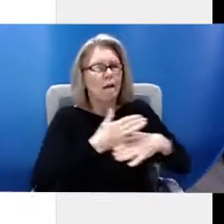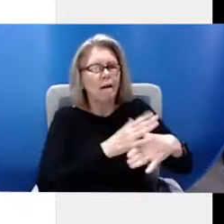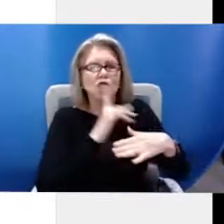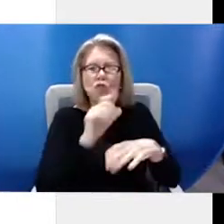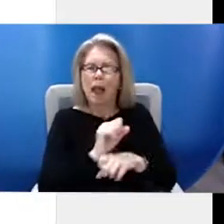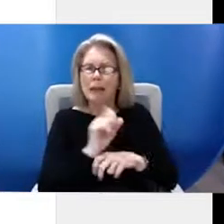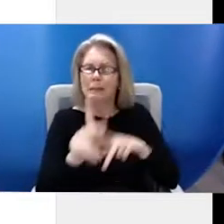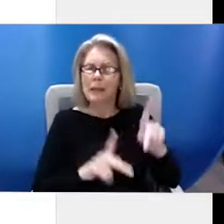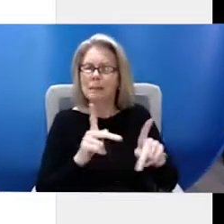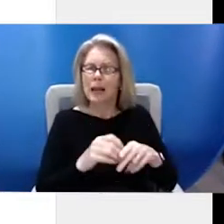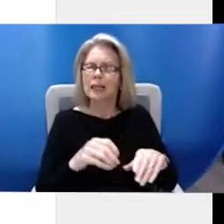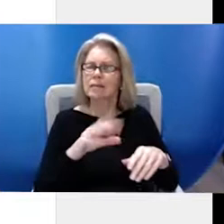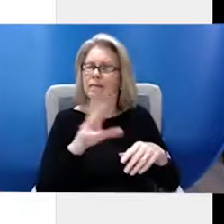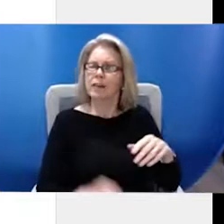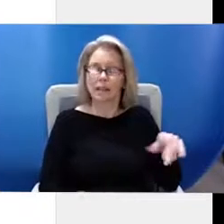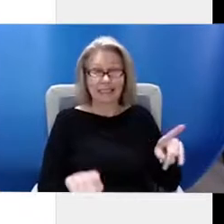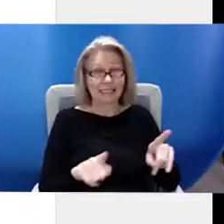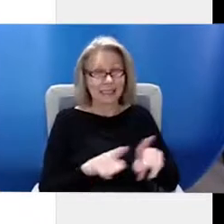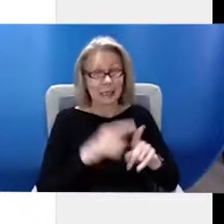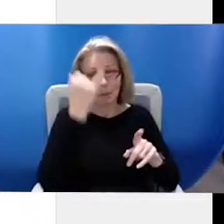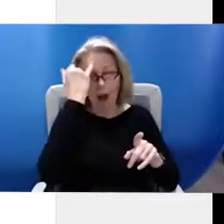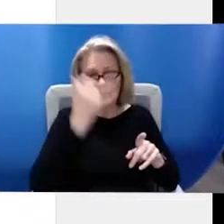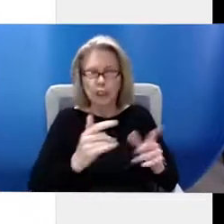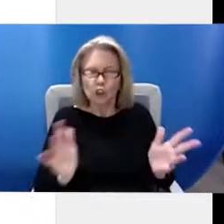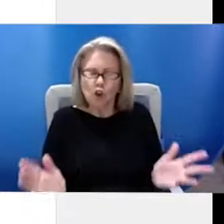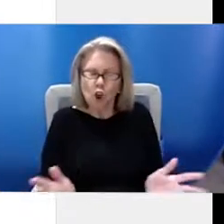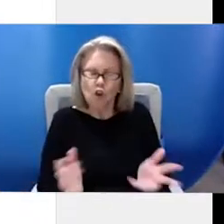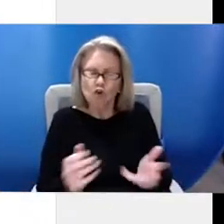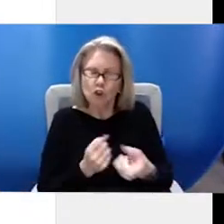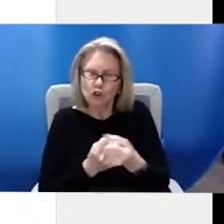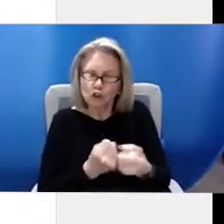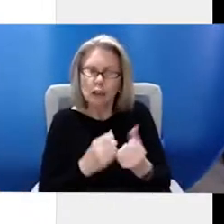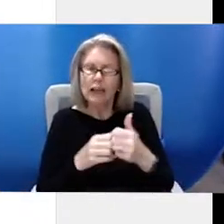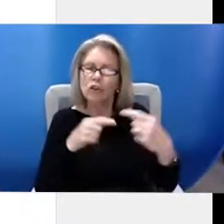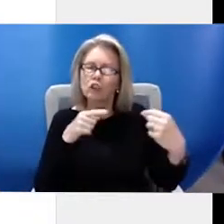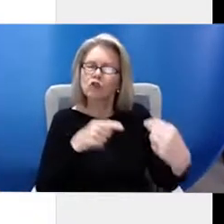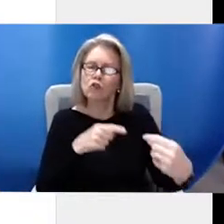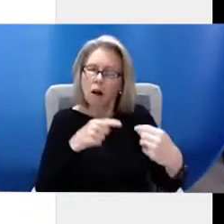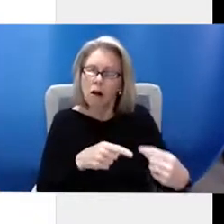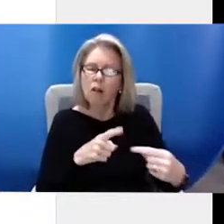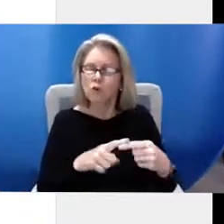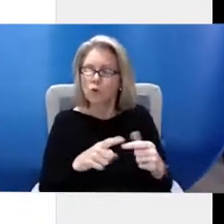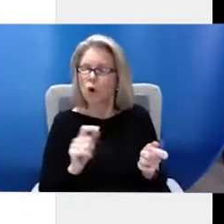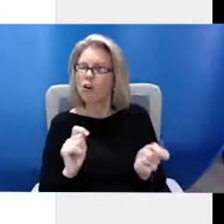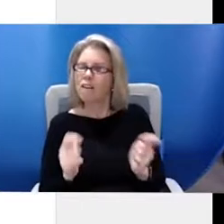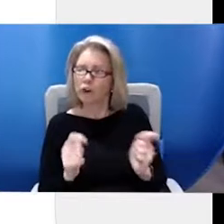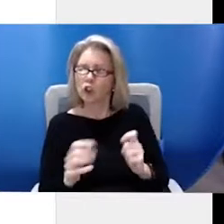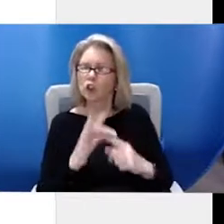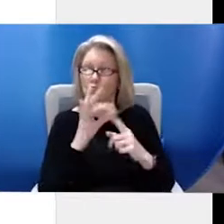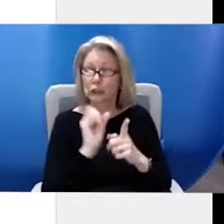the people of the continent. In the same vein, it is nourished and fine-tuned by the struggle to circumvent